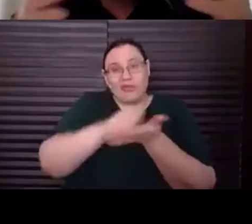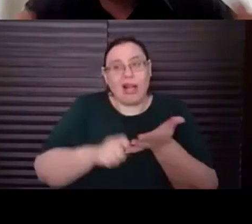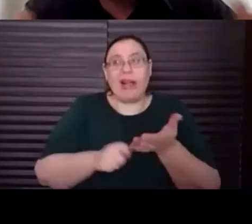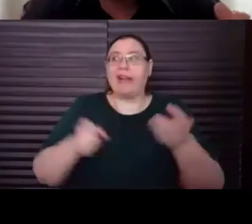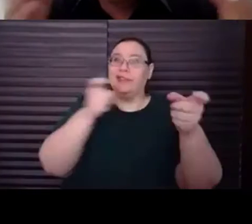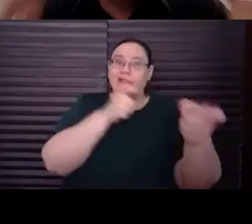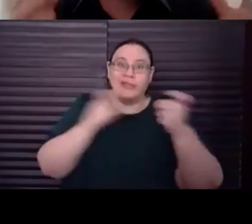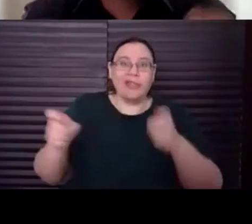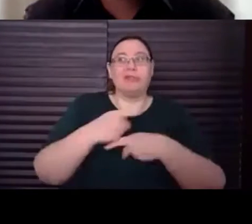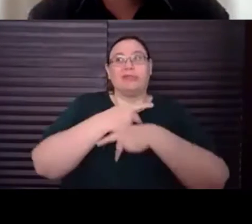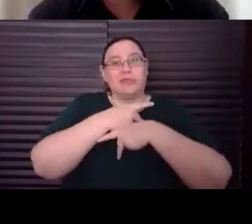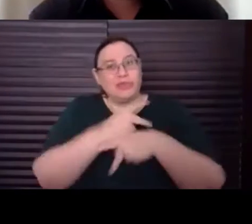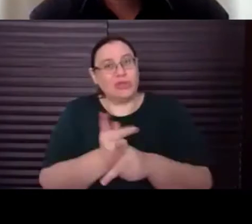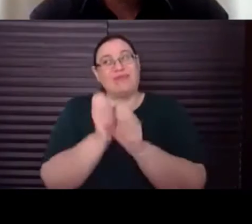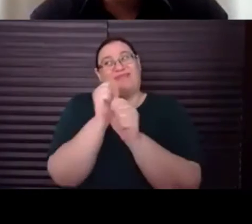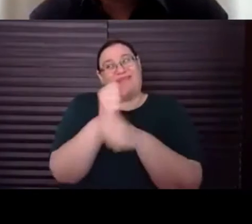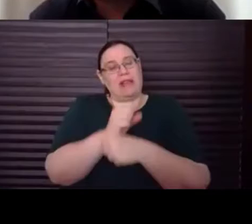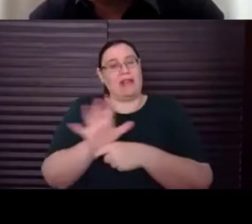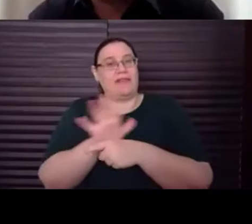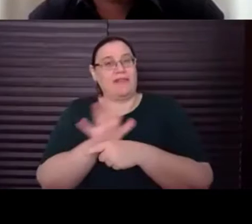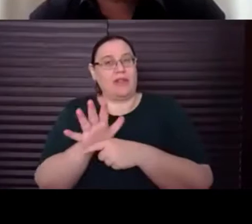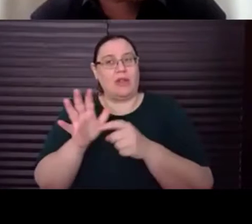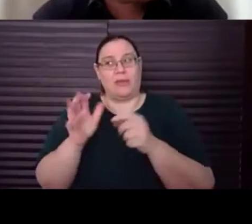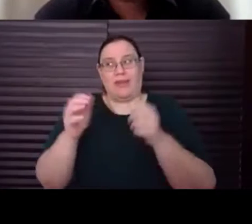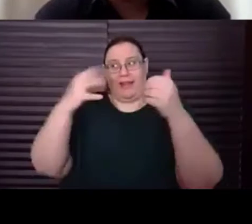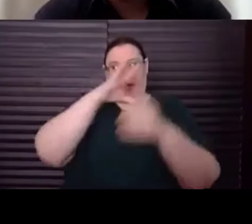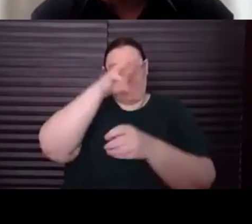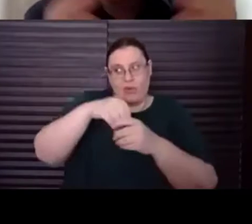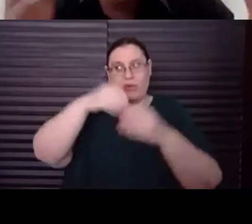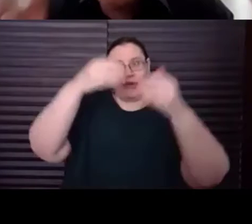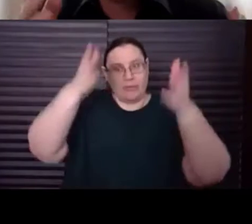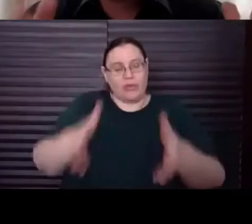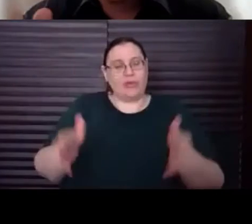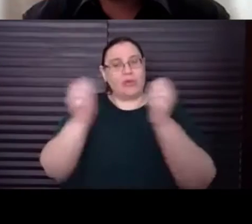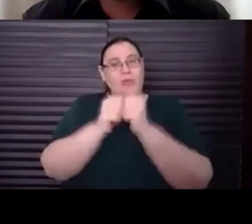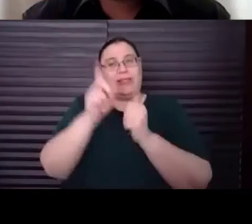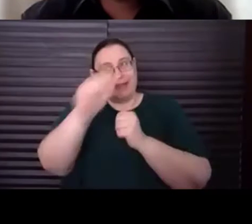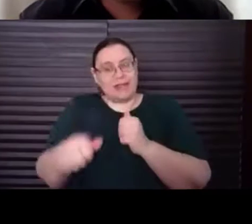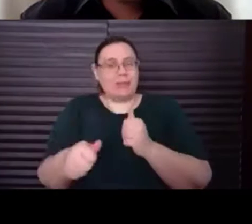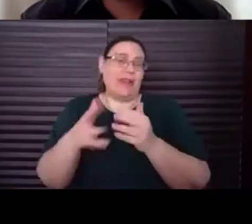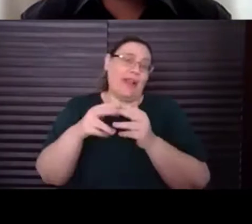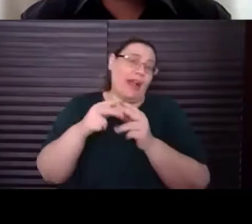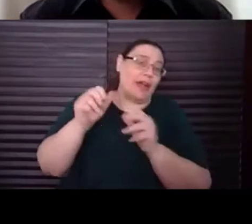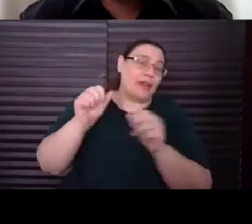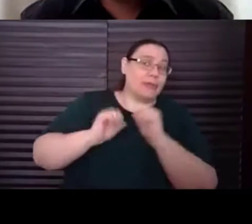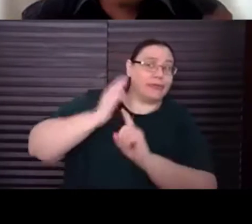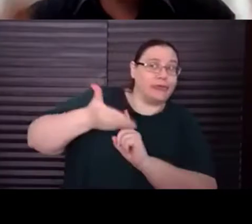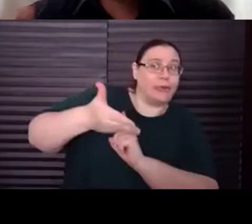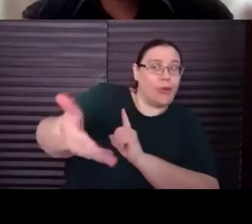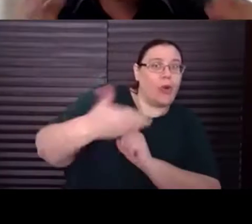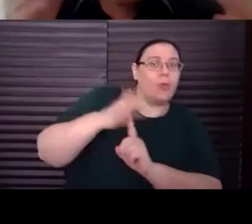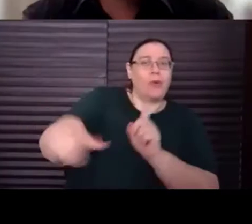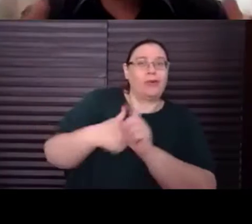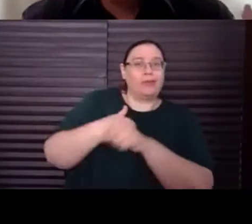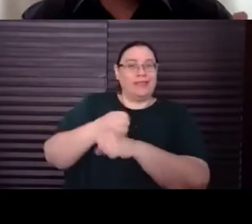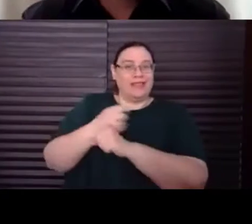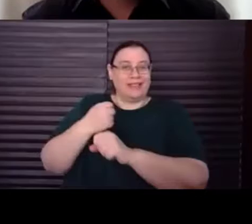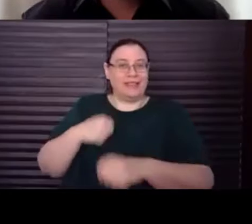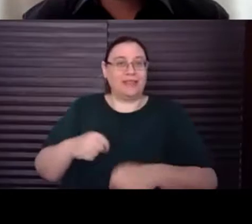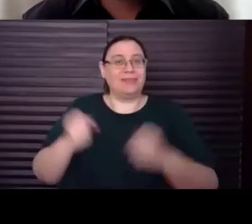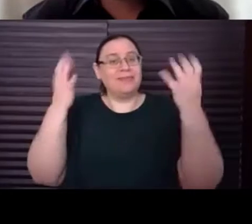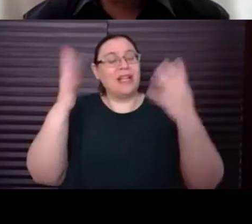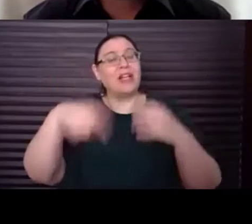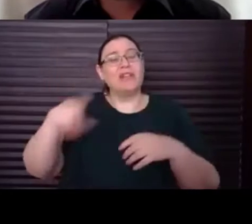have to create a film that has somebody with a disability in front of or behind the camera. And many of you just